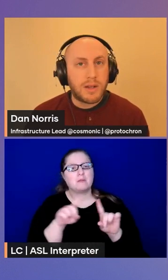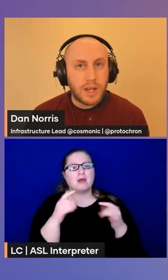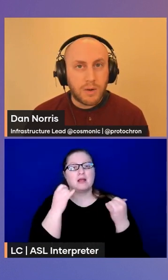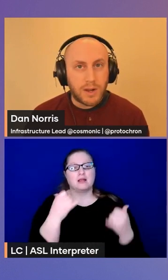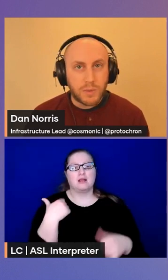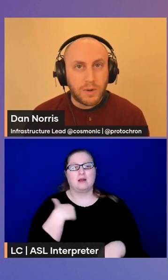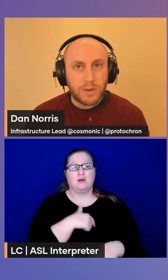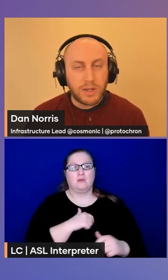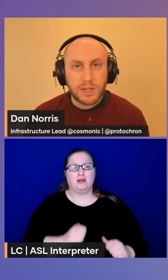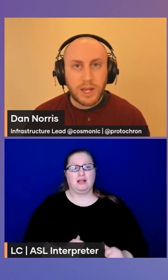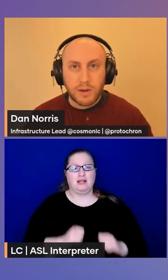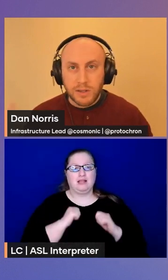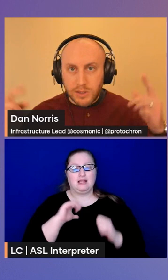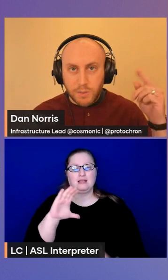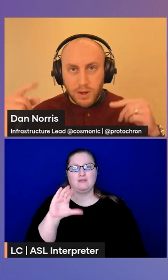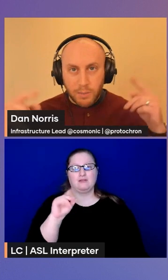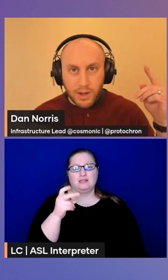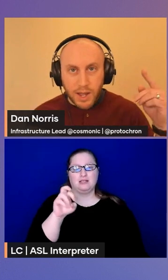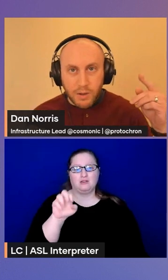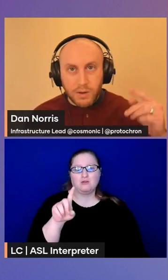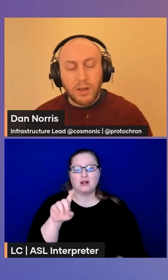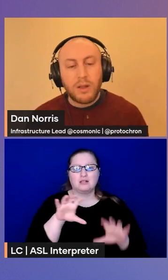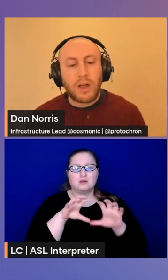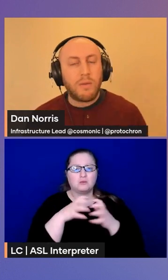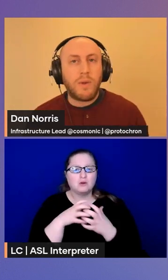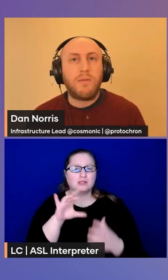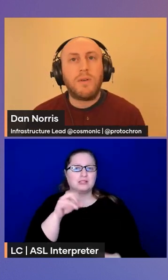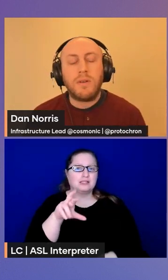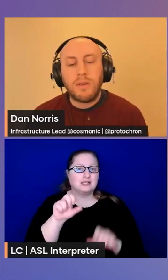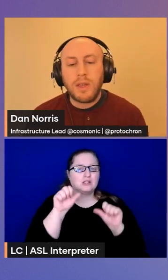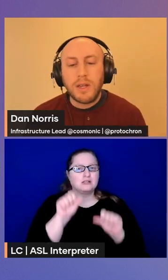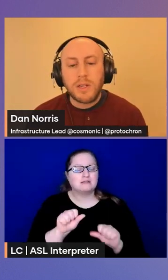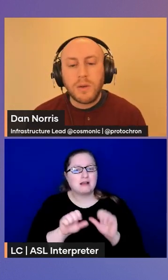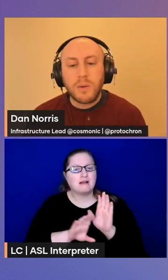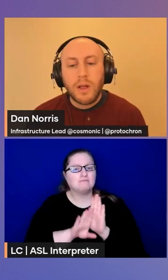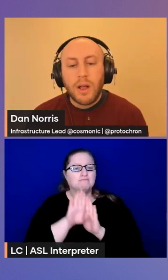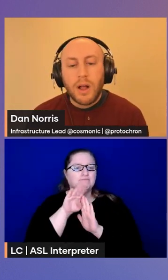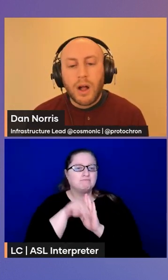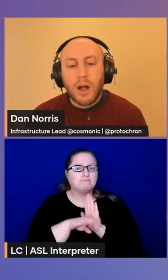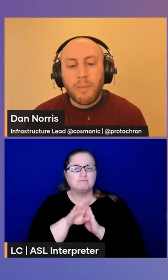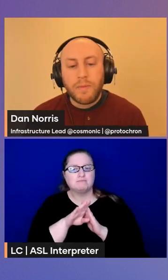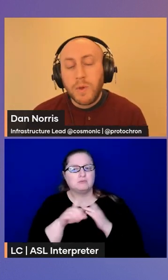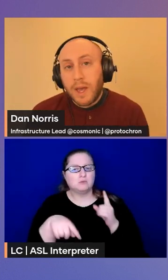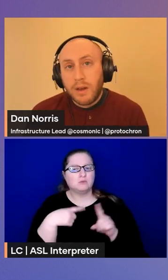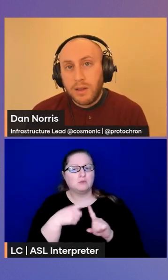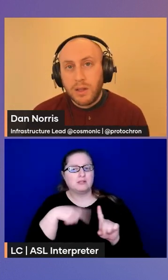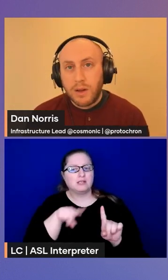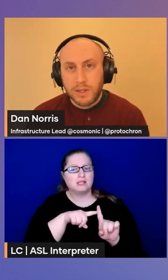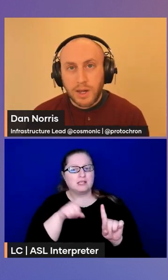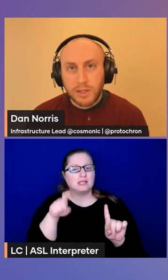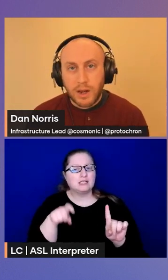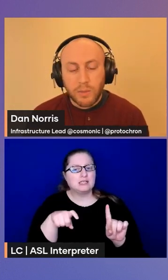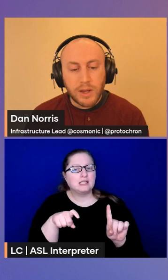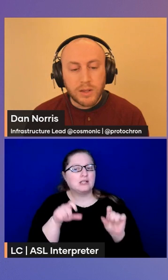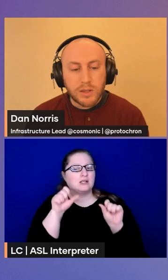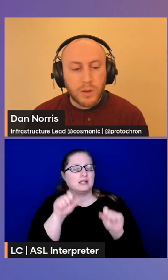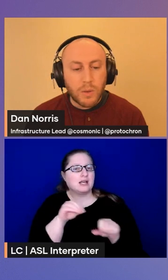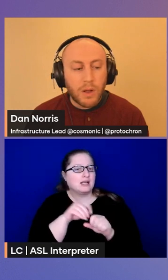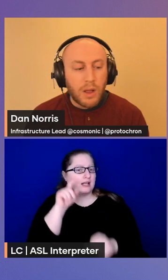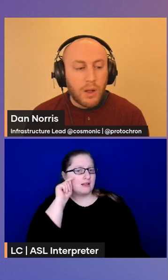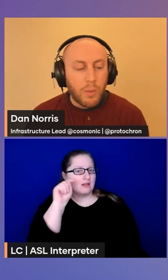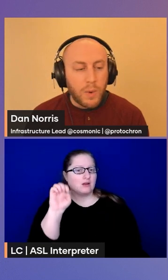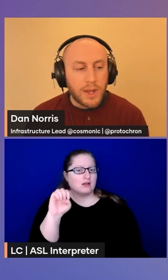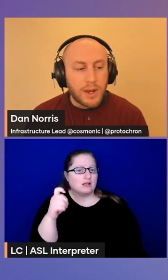a containerized world and containers can spin up and down kind of whenever they need to, you can, in theory, exhaust that, right?